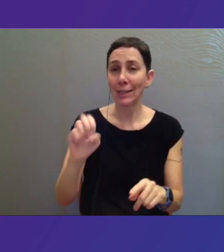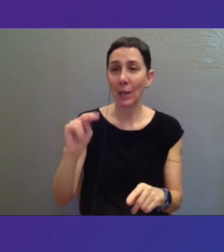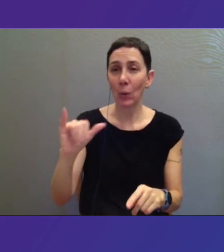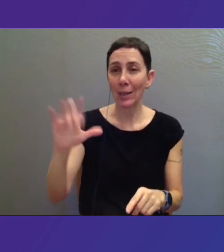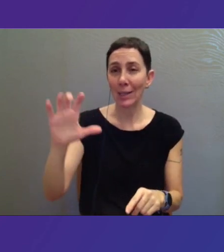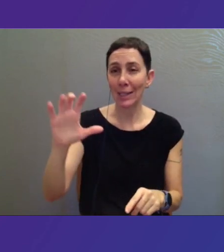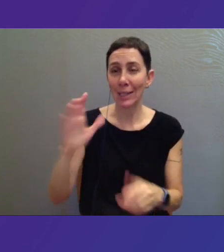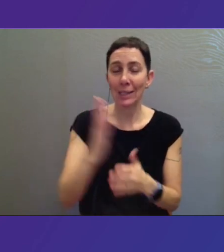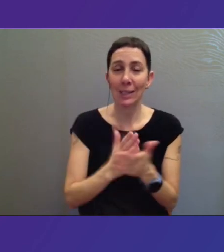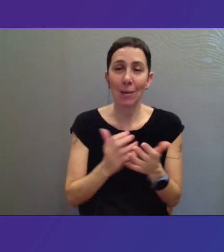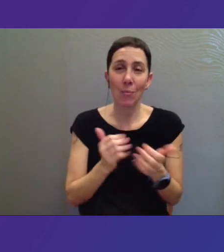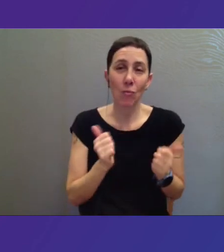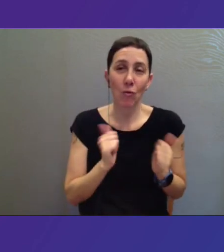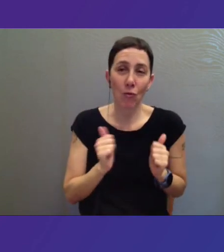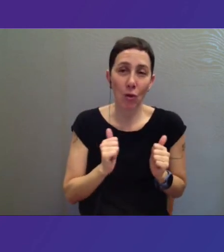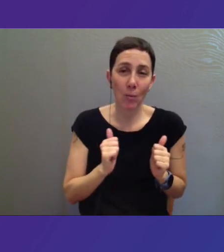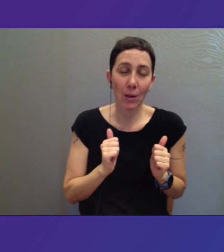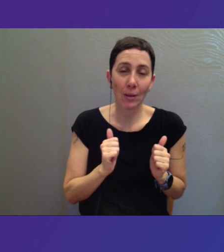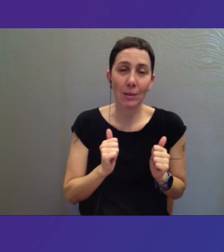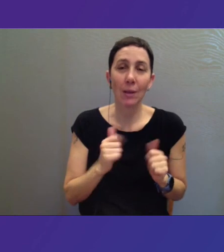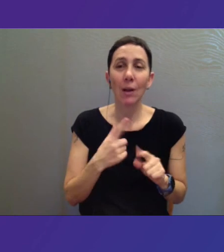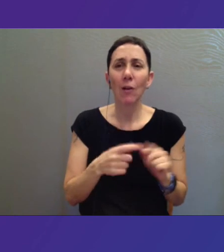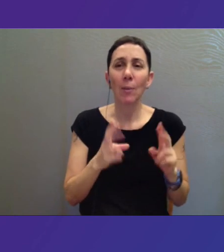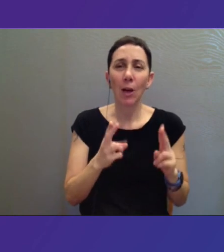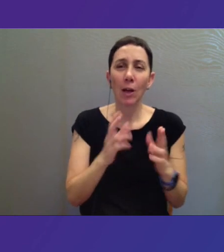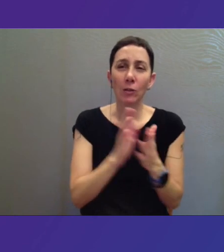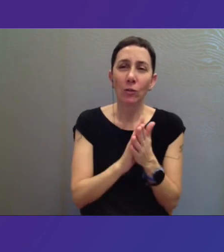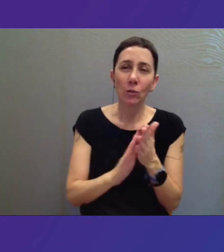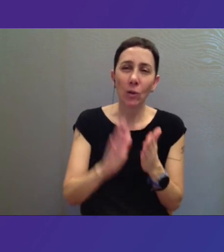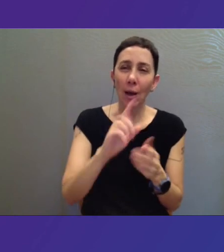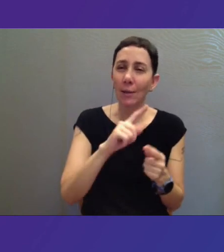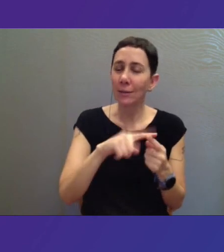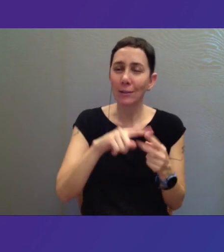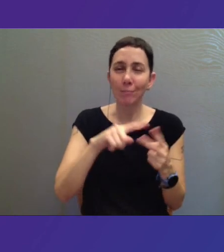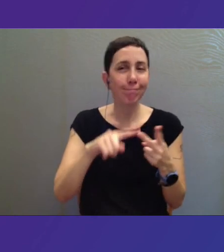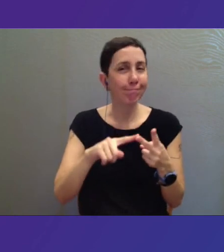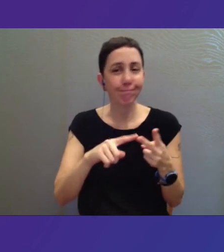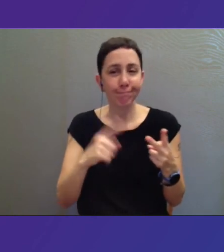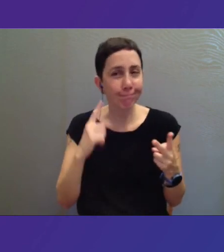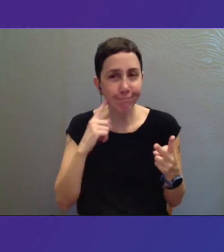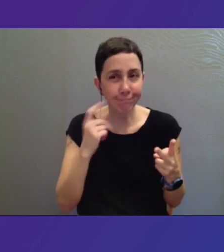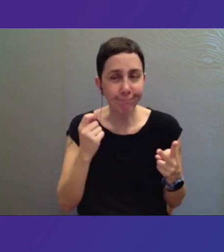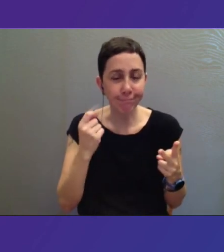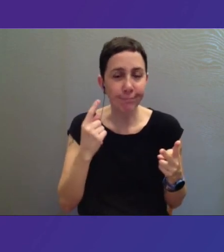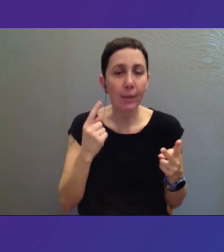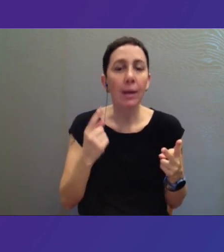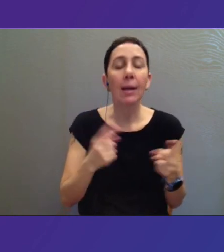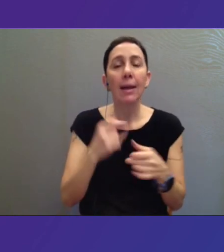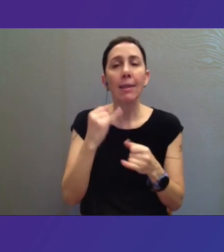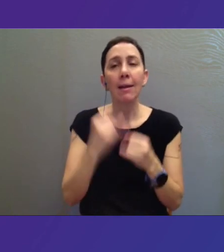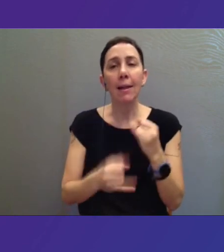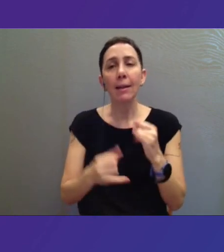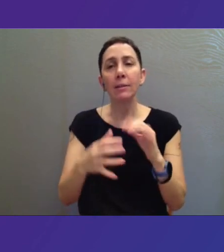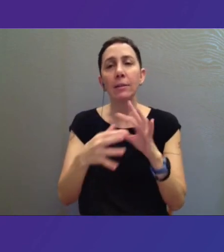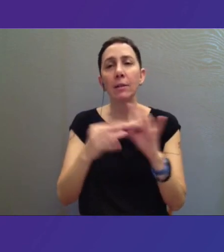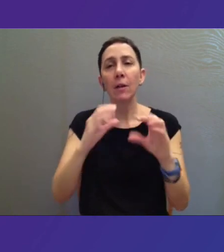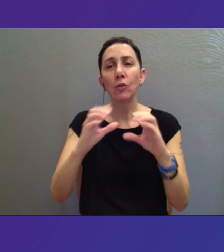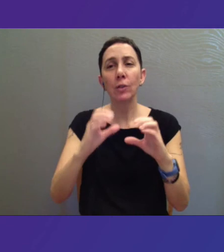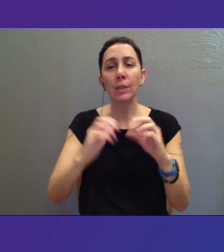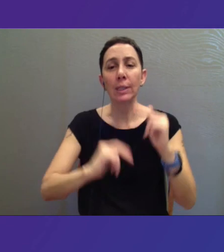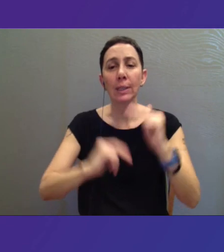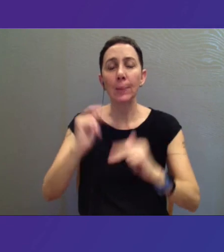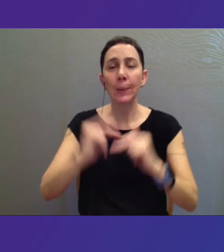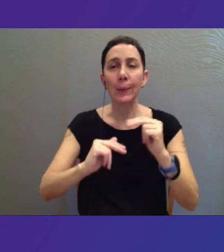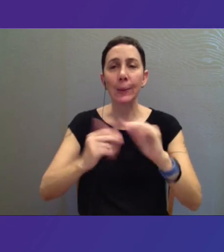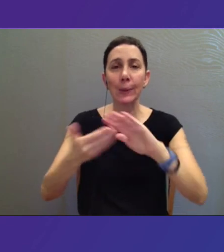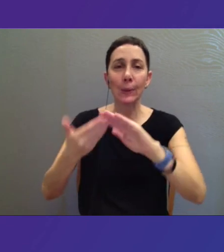Clark Center and Hunter College Dance Department, and our final keynote conversation is on building community around dance for a